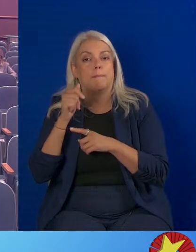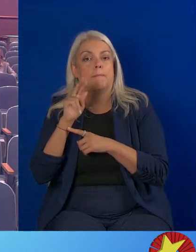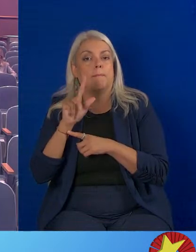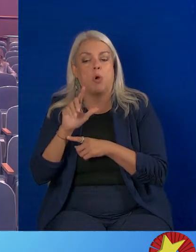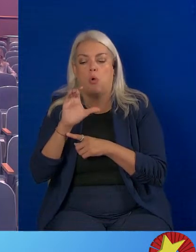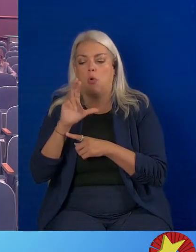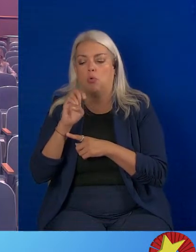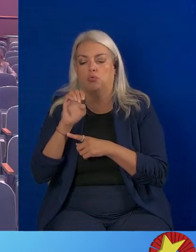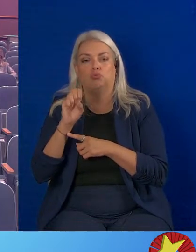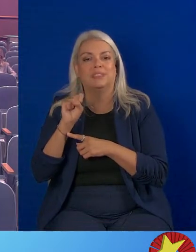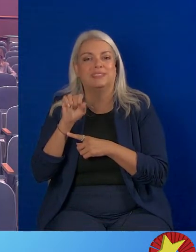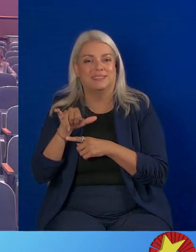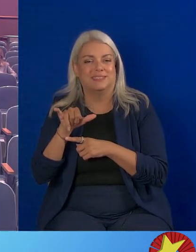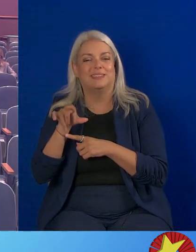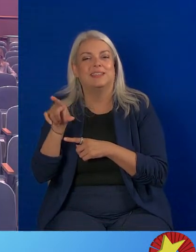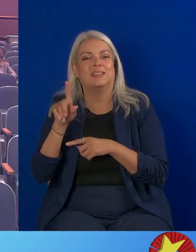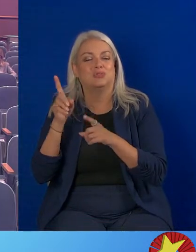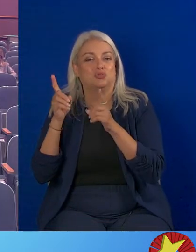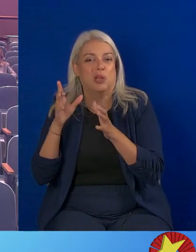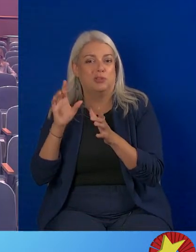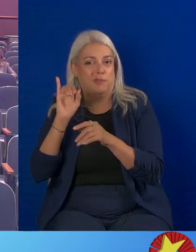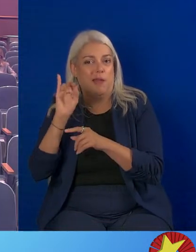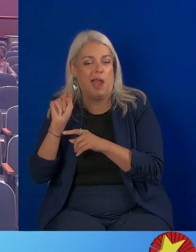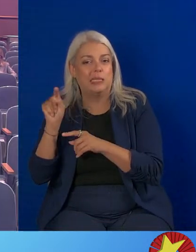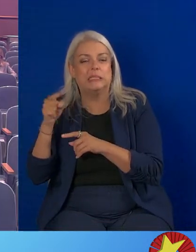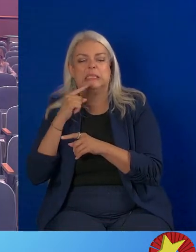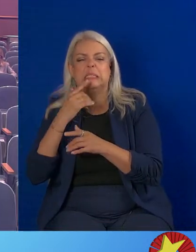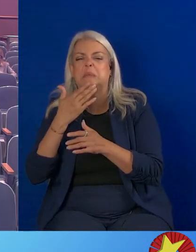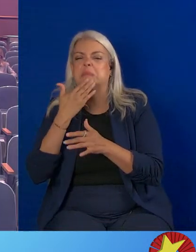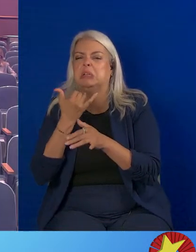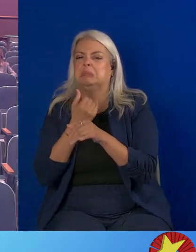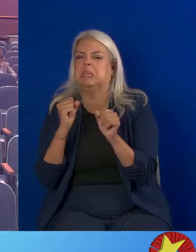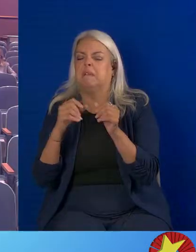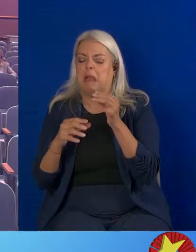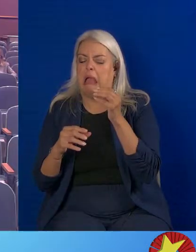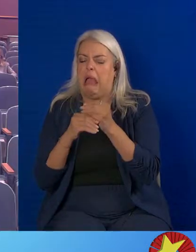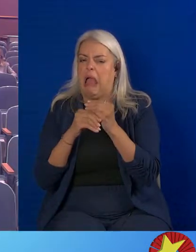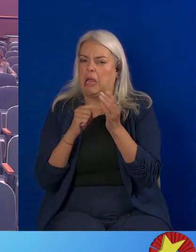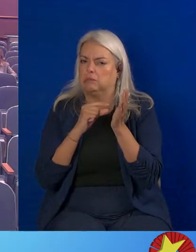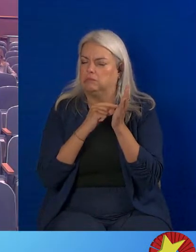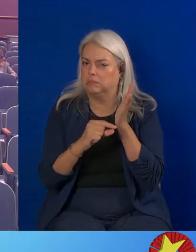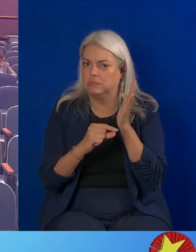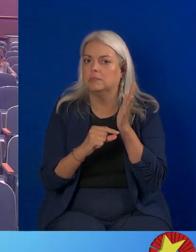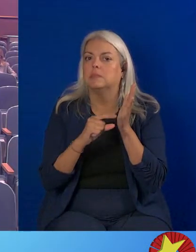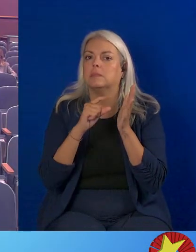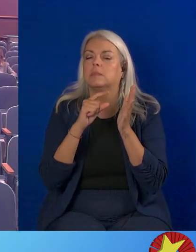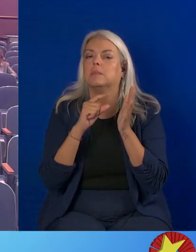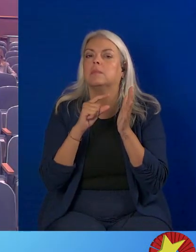that added layer of approval in there, so that was the change.